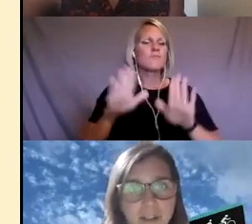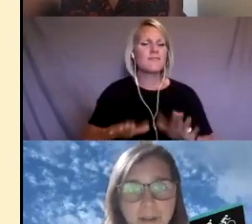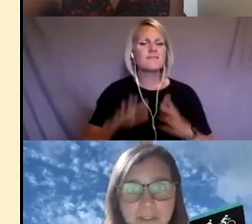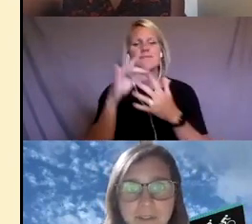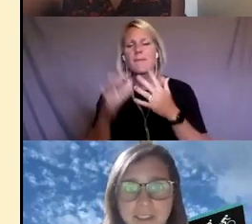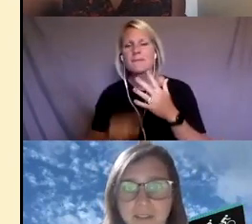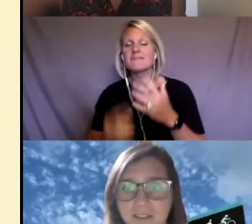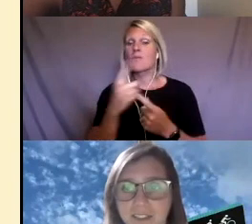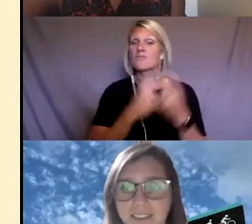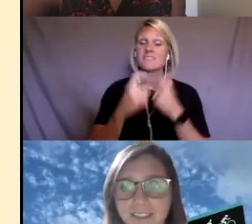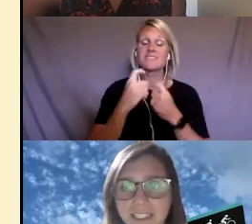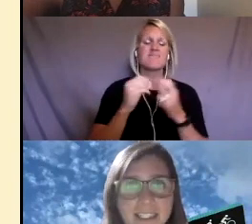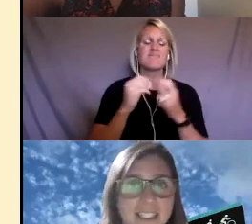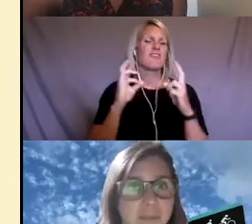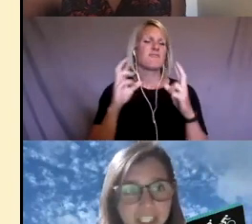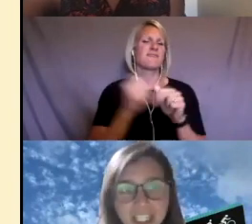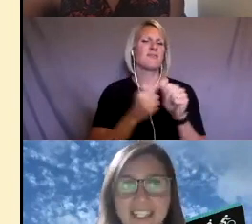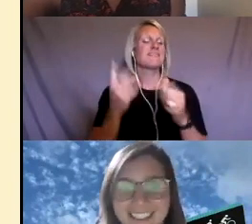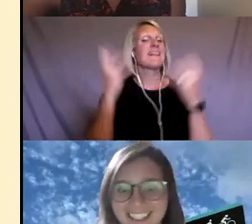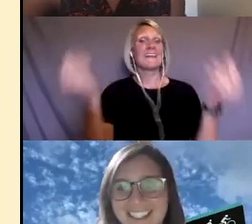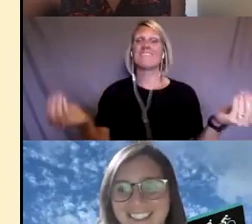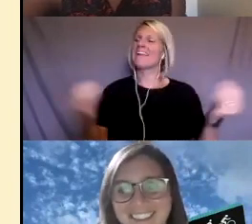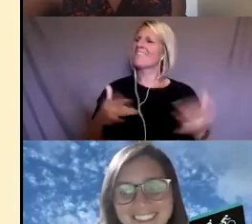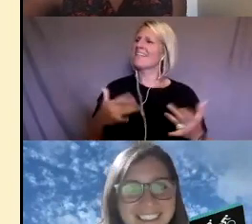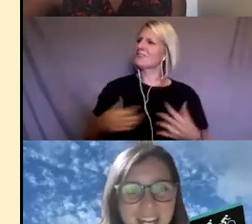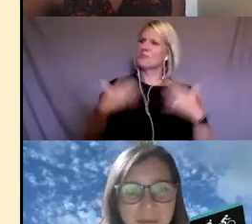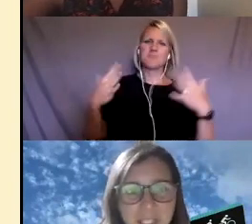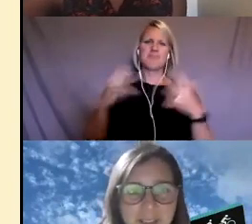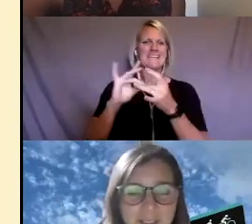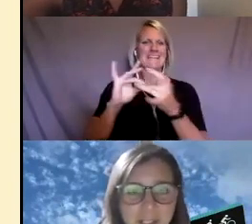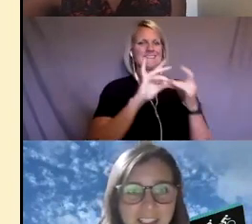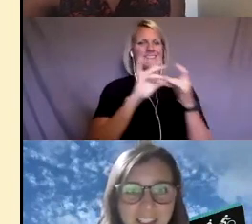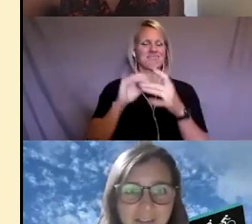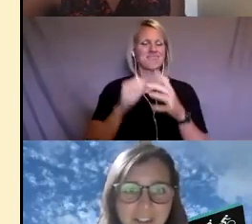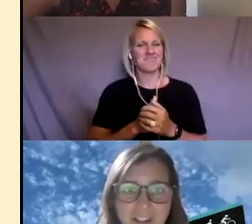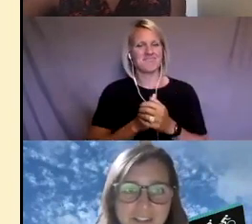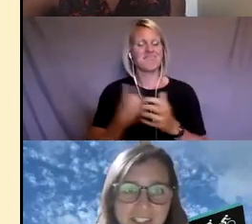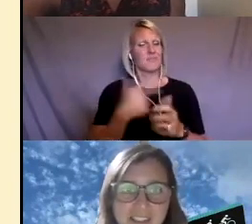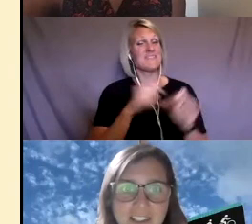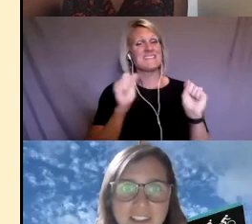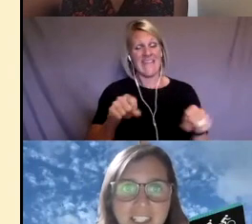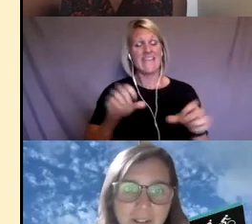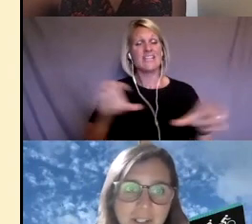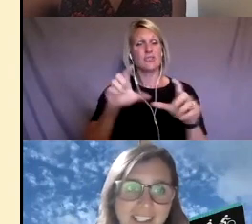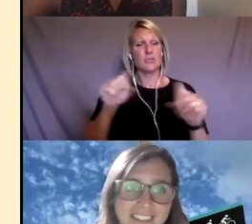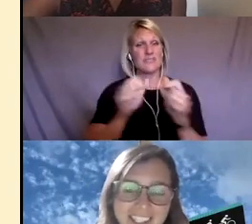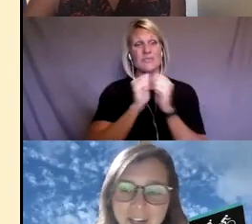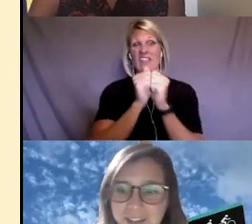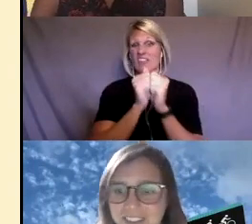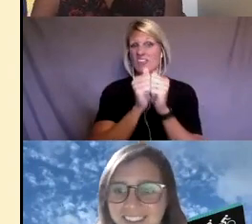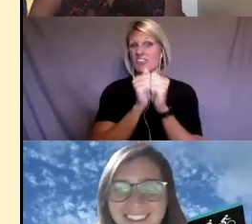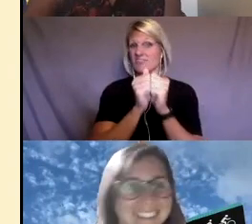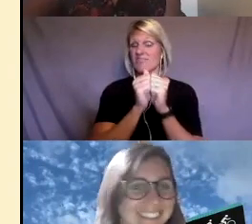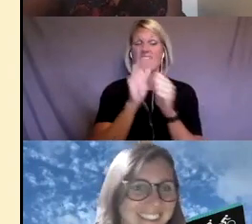I hope everyone's Thank you. leaving inspired and connected. We can do this work together for all the reasons Angelique and Courtney laid